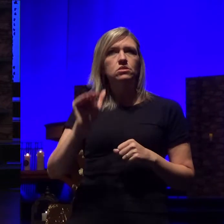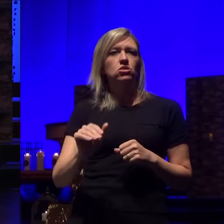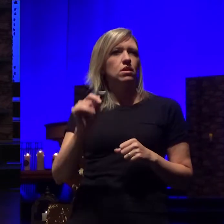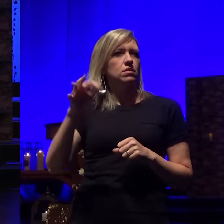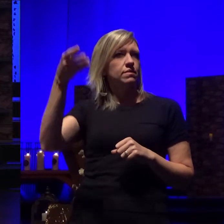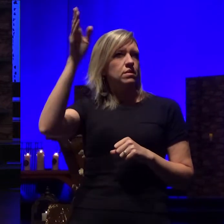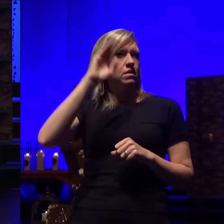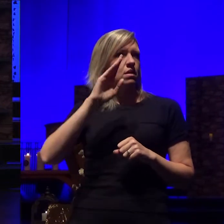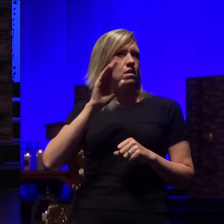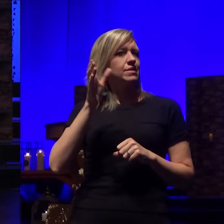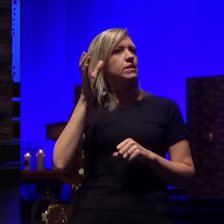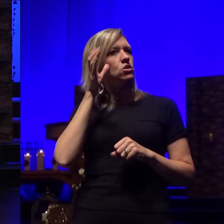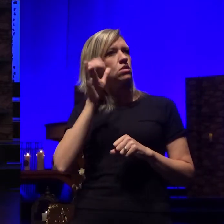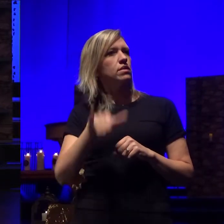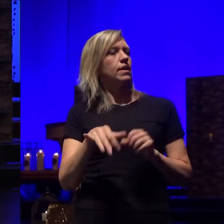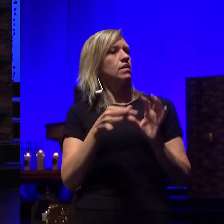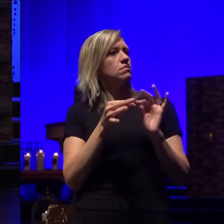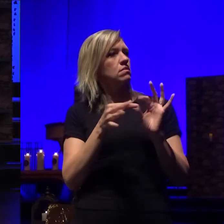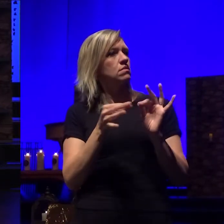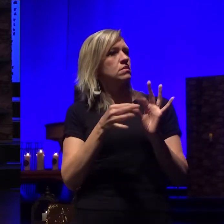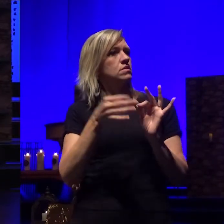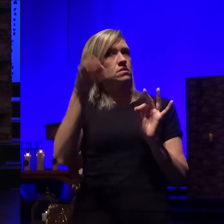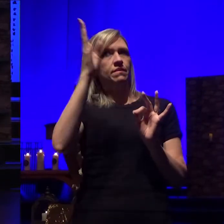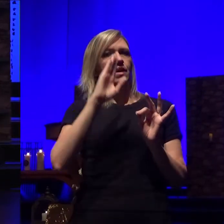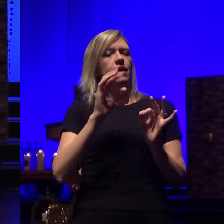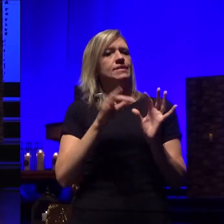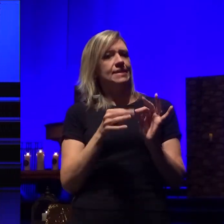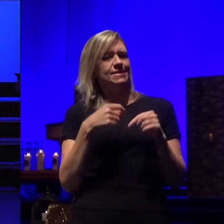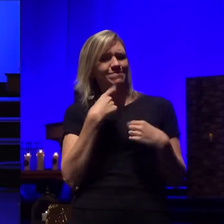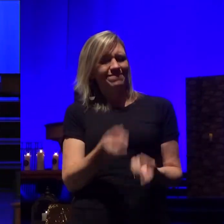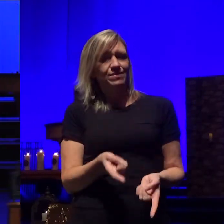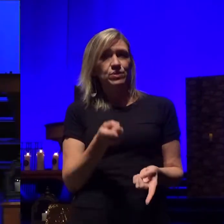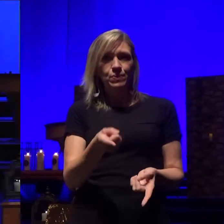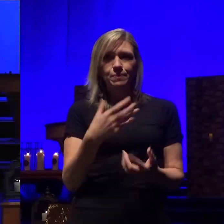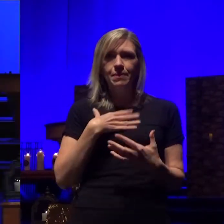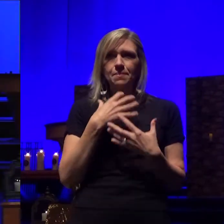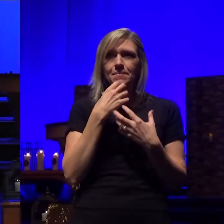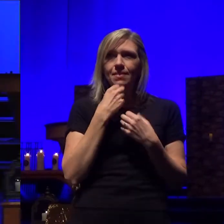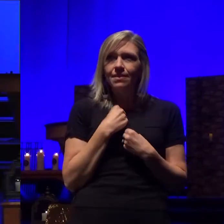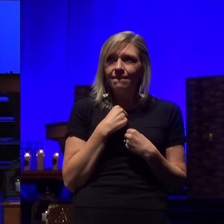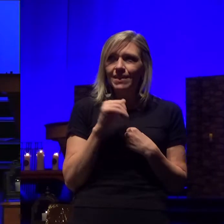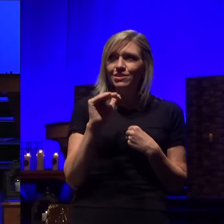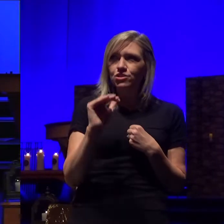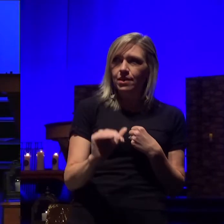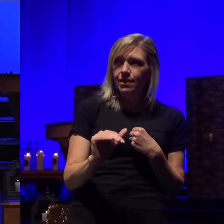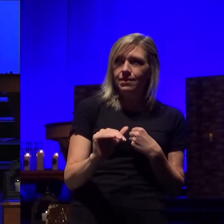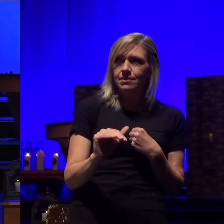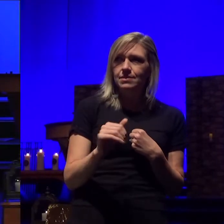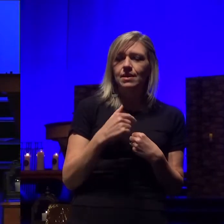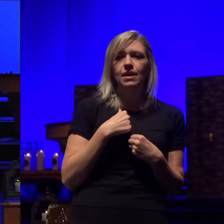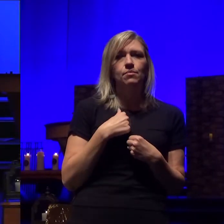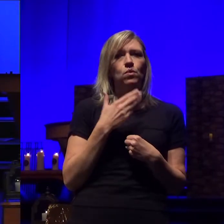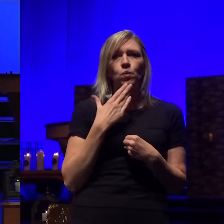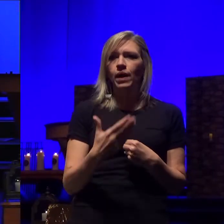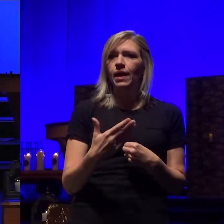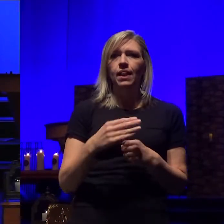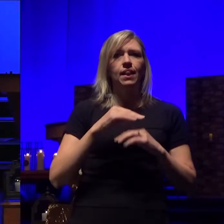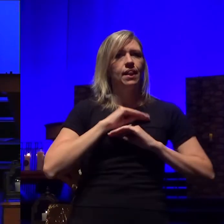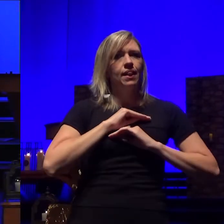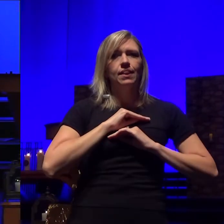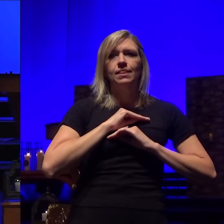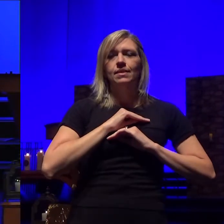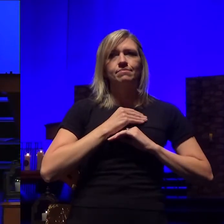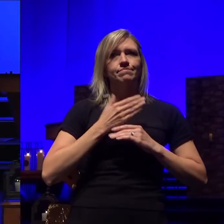of God and to hear that voice of the divine say to you, "You are my beloved child in whom I am well